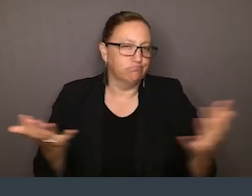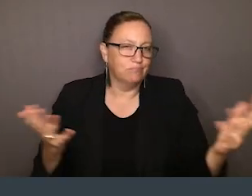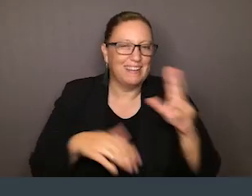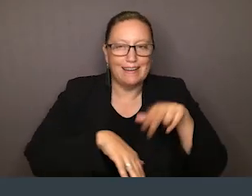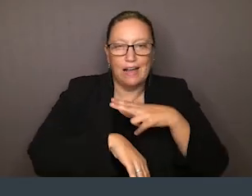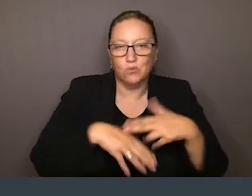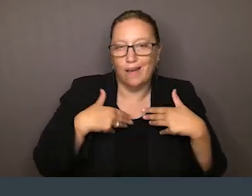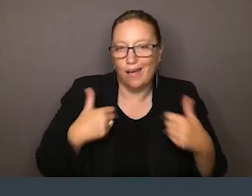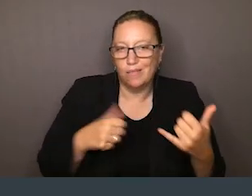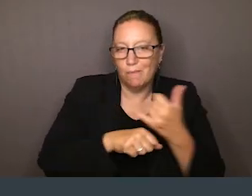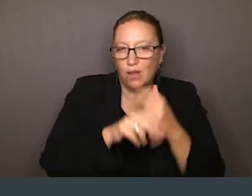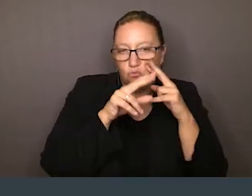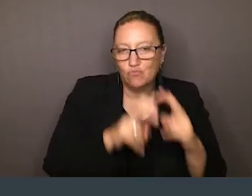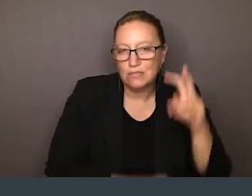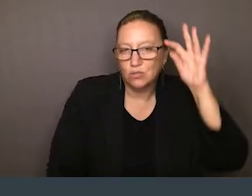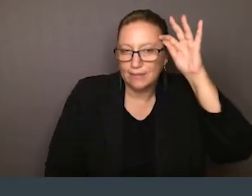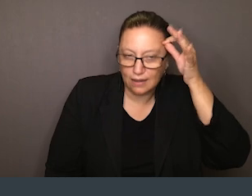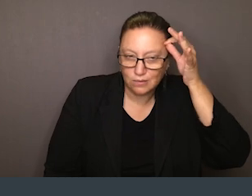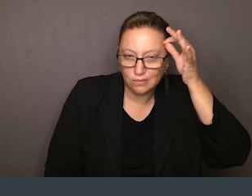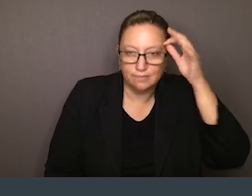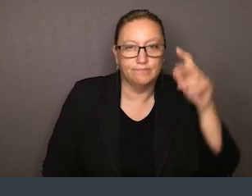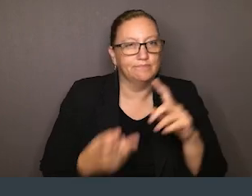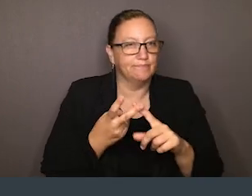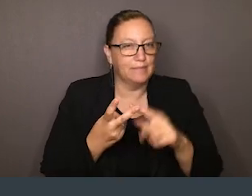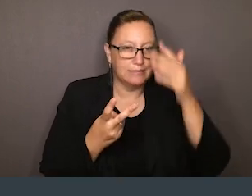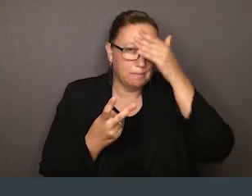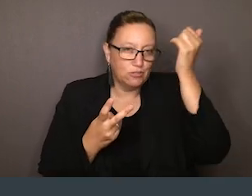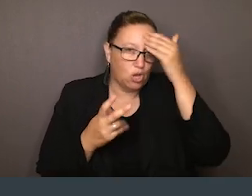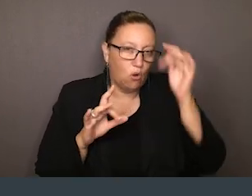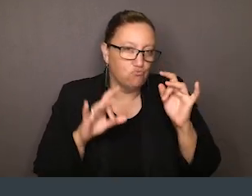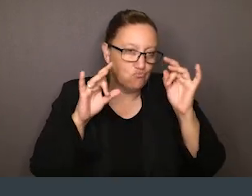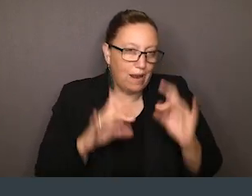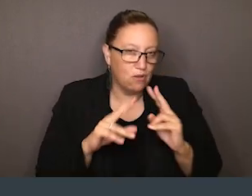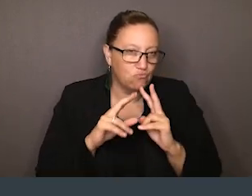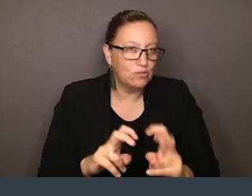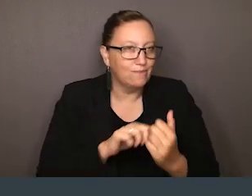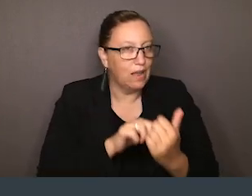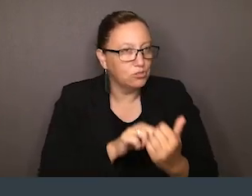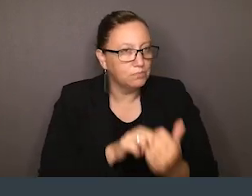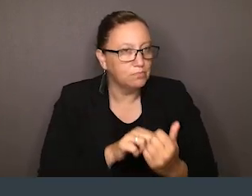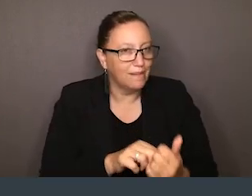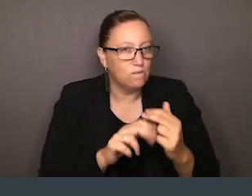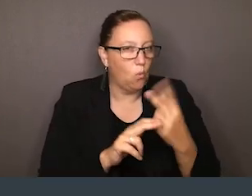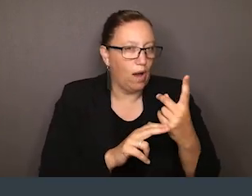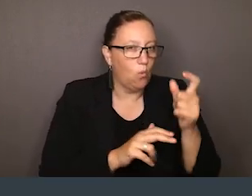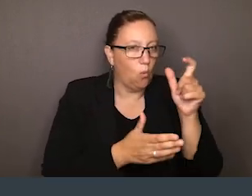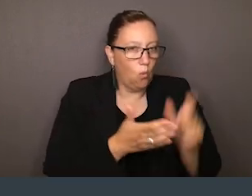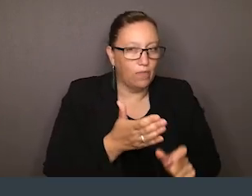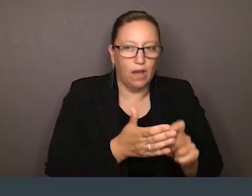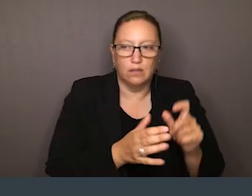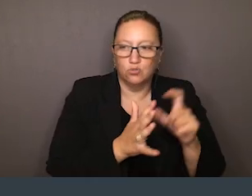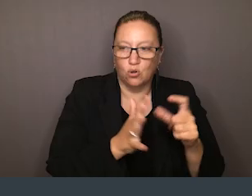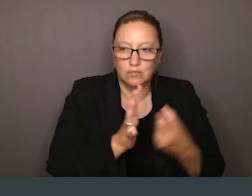different places. The National Health and Medical Research Council, a Dementia Australia Research Fellowship for one of the